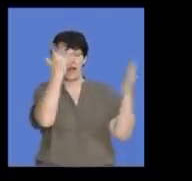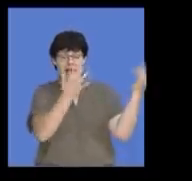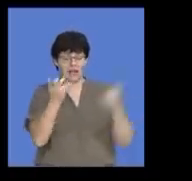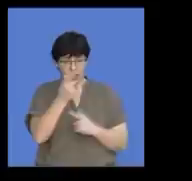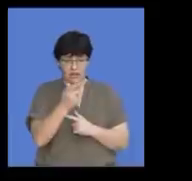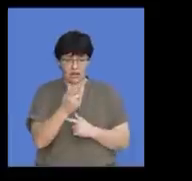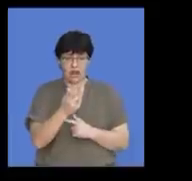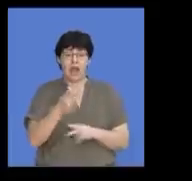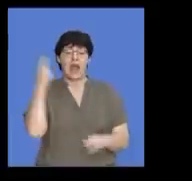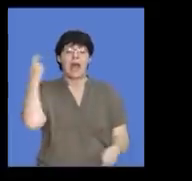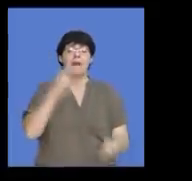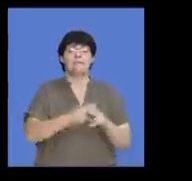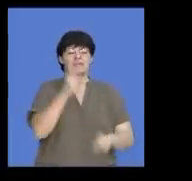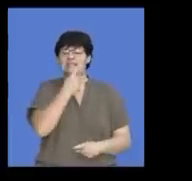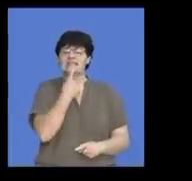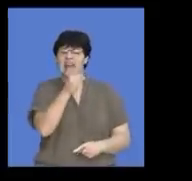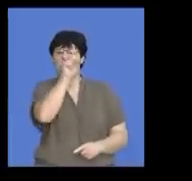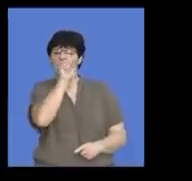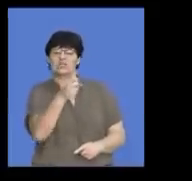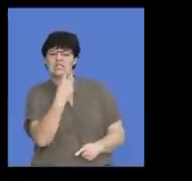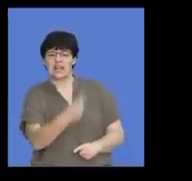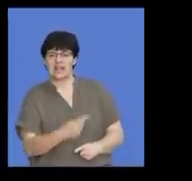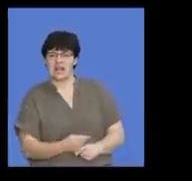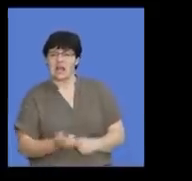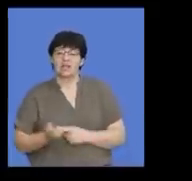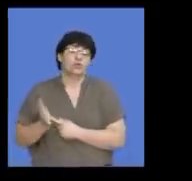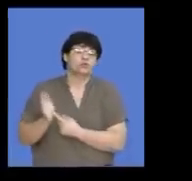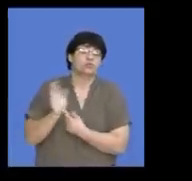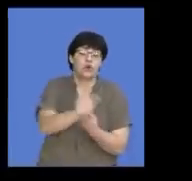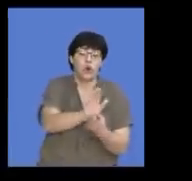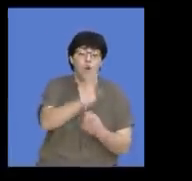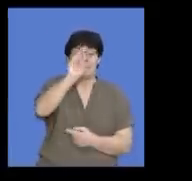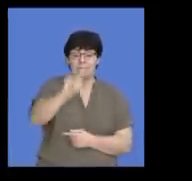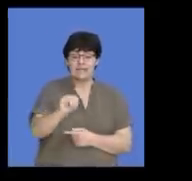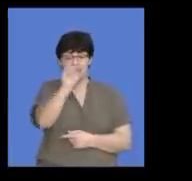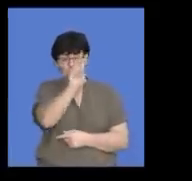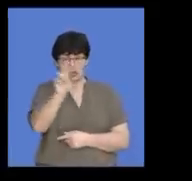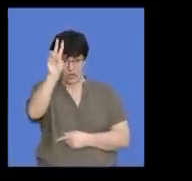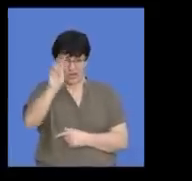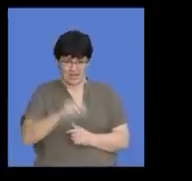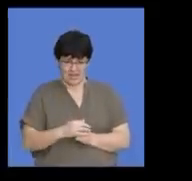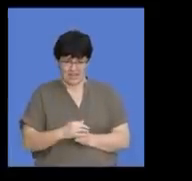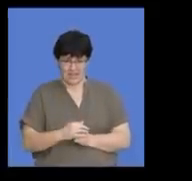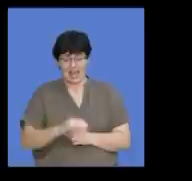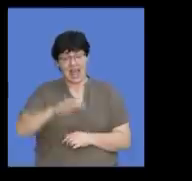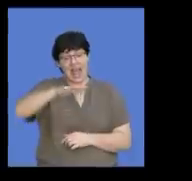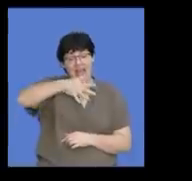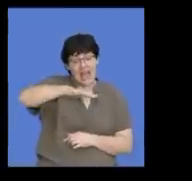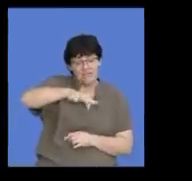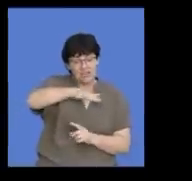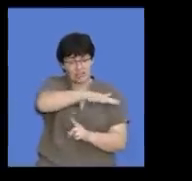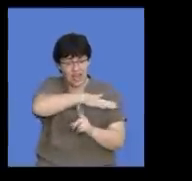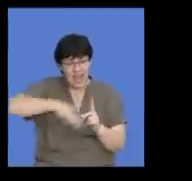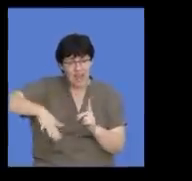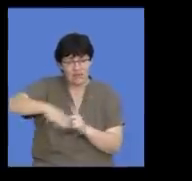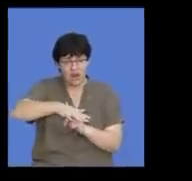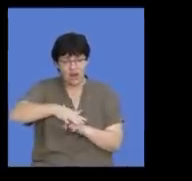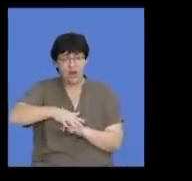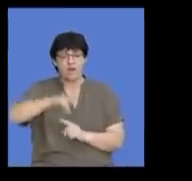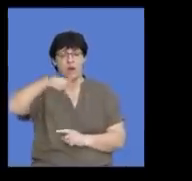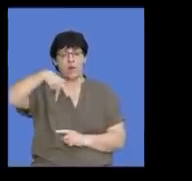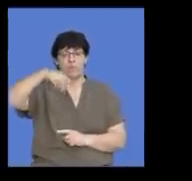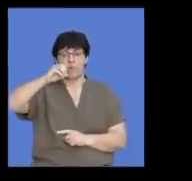and immediately look at the question. It's showing you meters squared. The average area of the